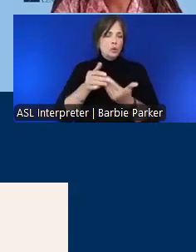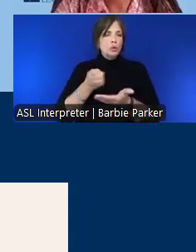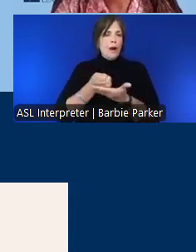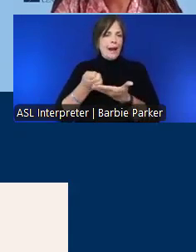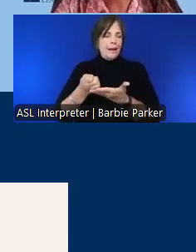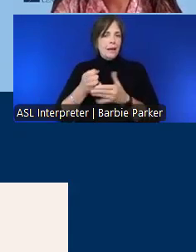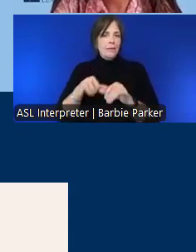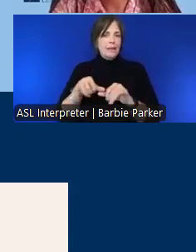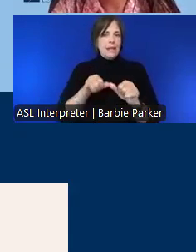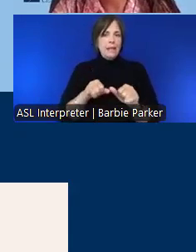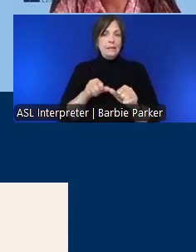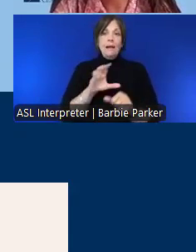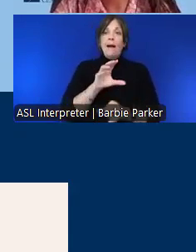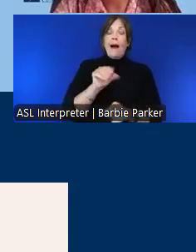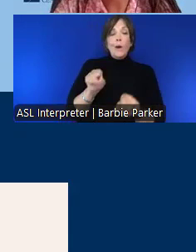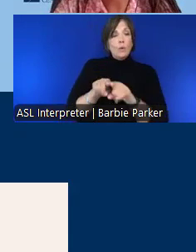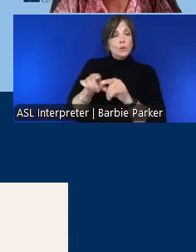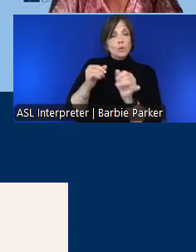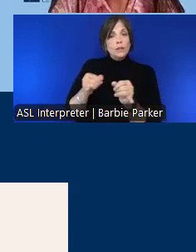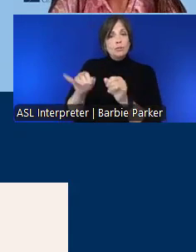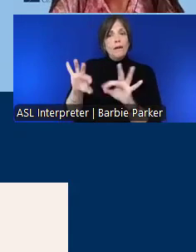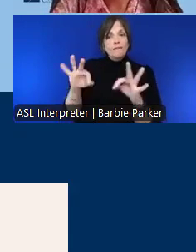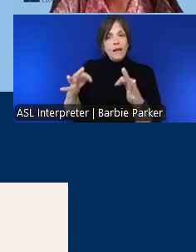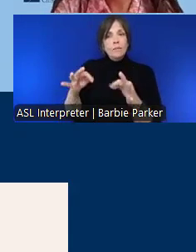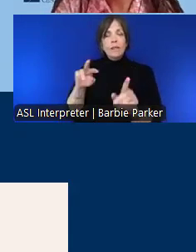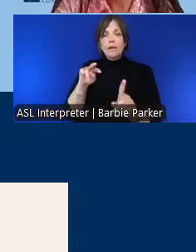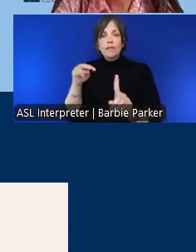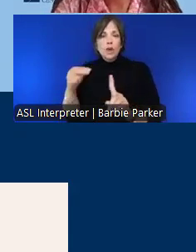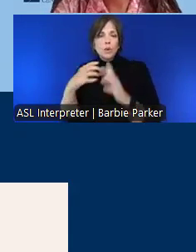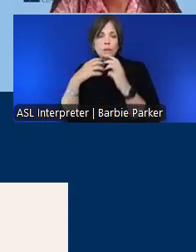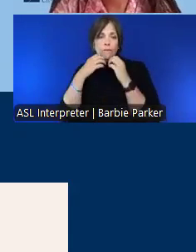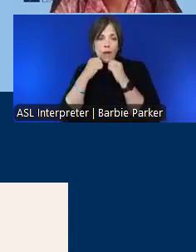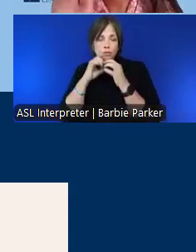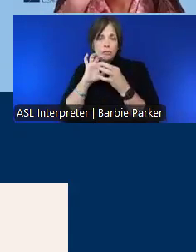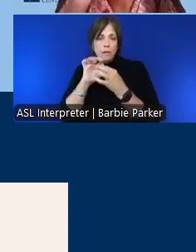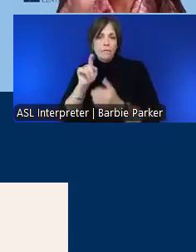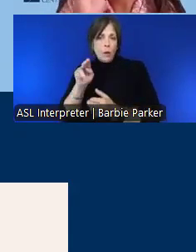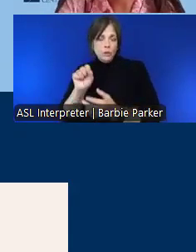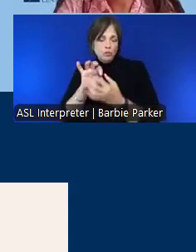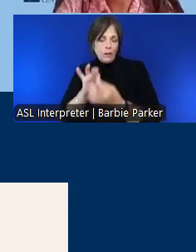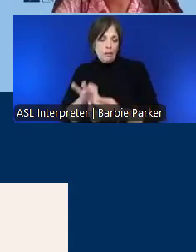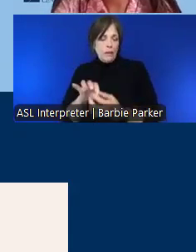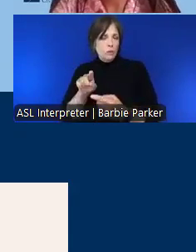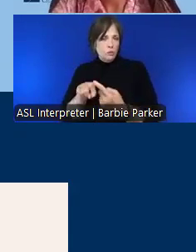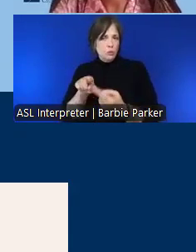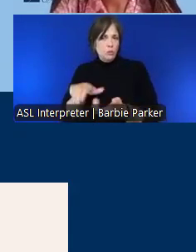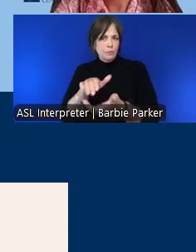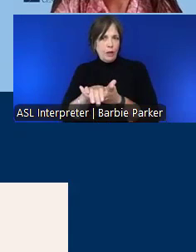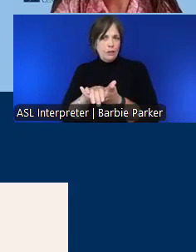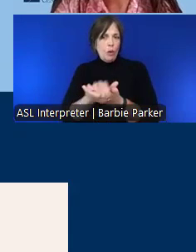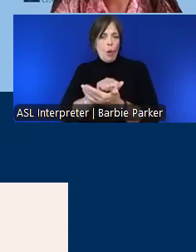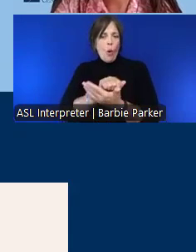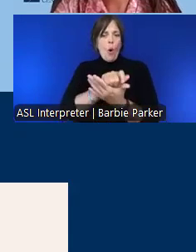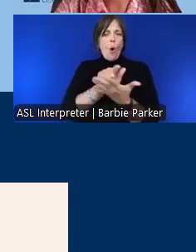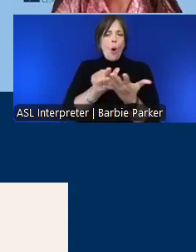views and values of marriage all impact the decision to pressure a person into a marriage. So I